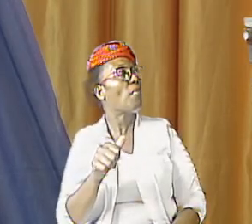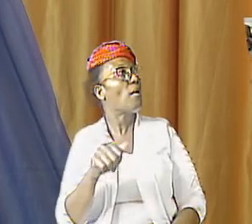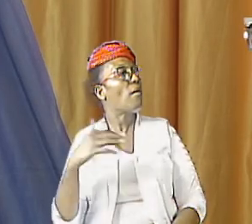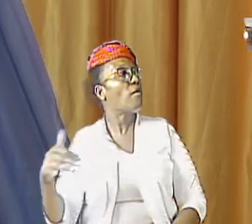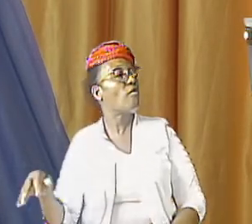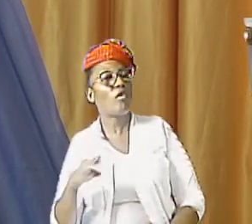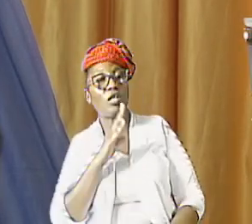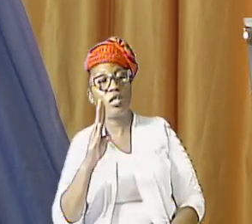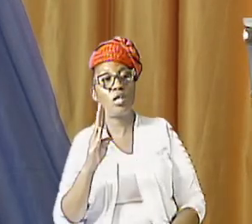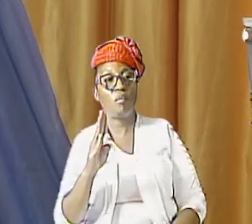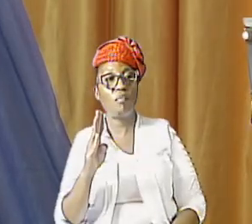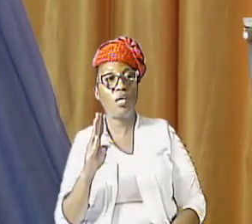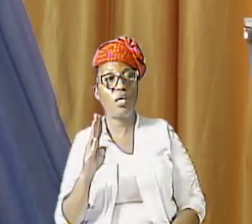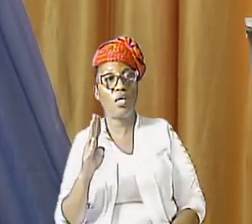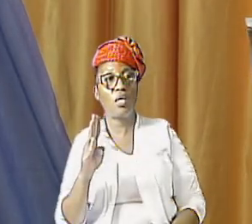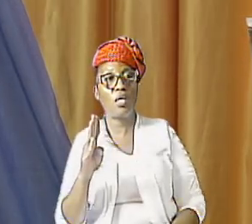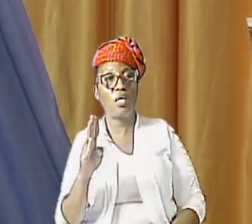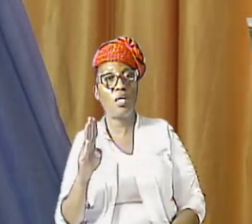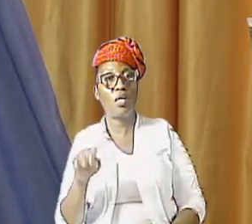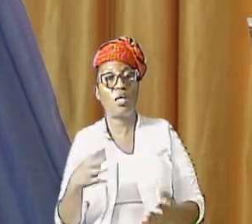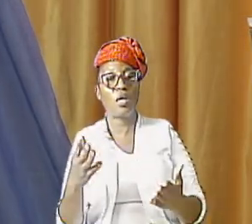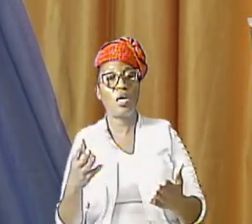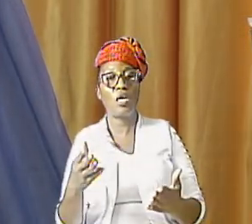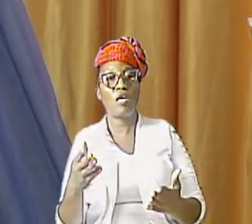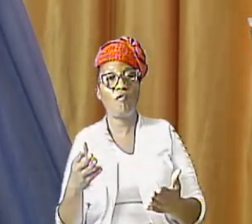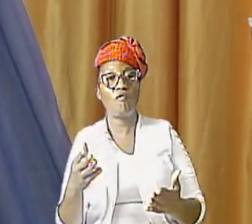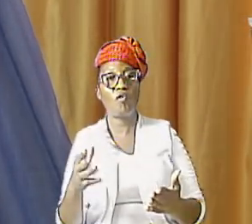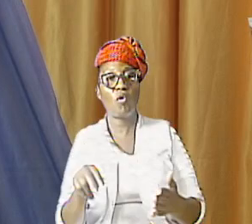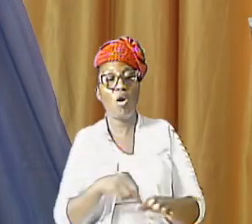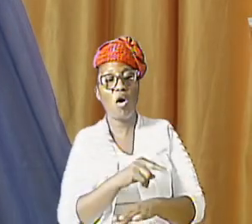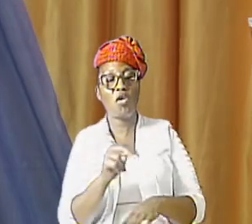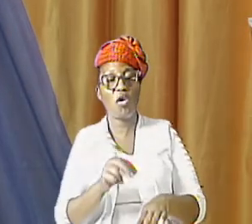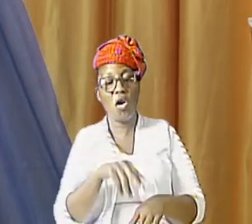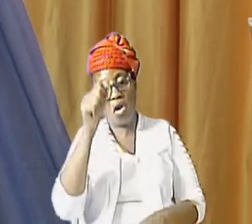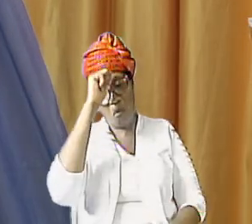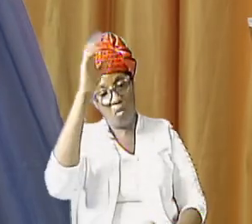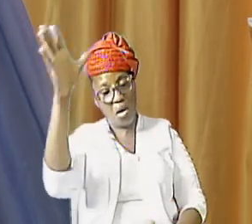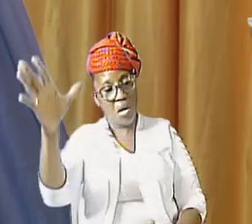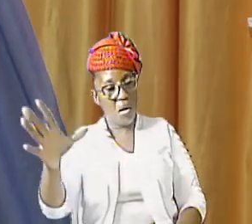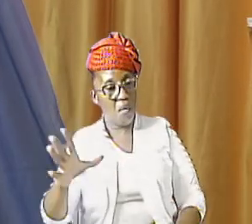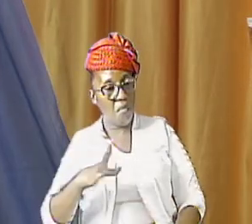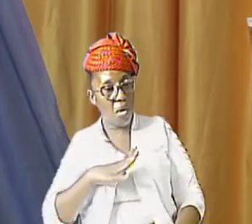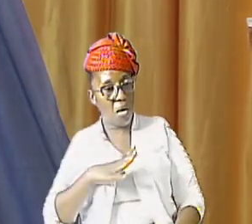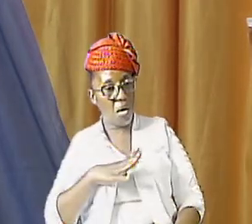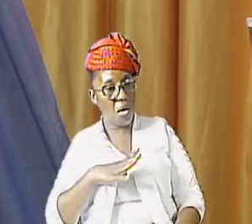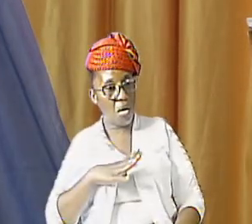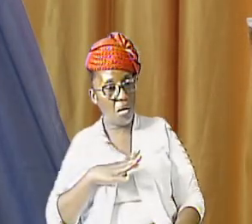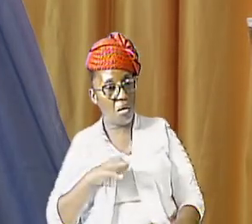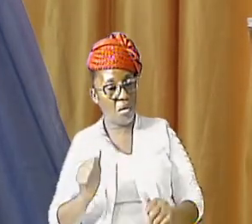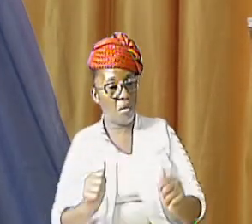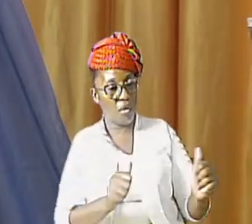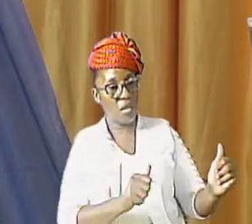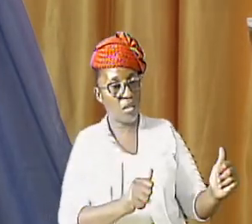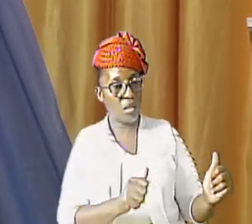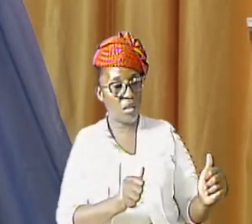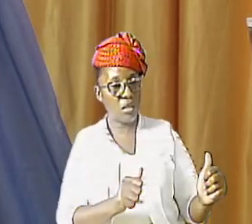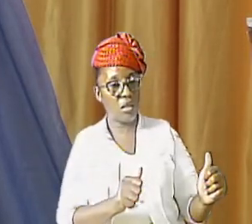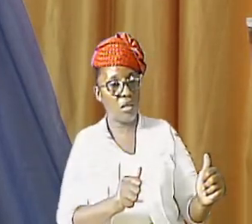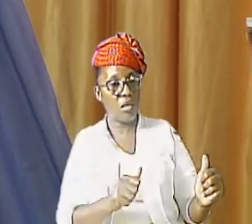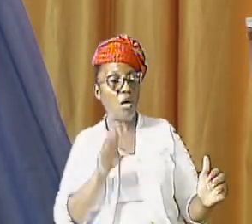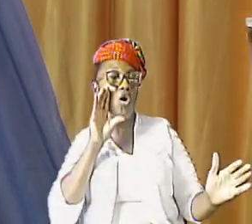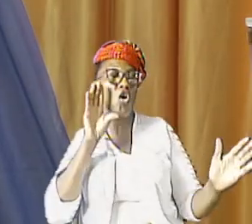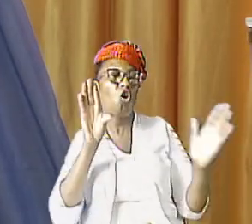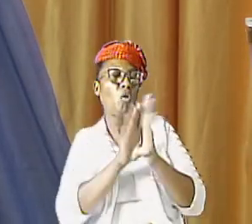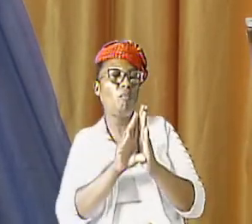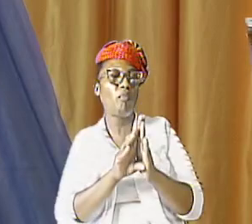These are not things to be attributed to a normal man. As a matter of fact, as the apostles communed with God and as